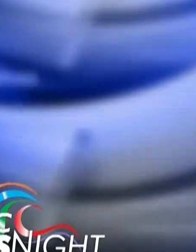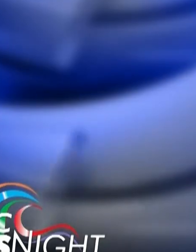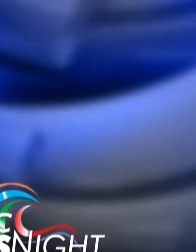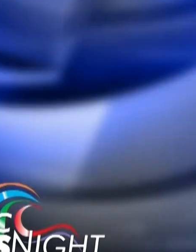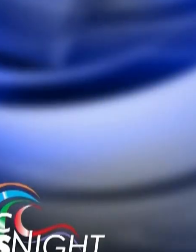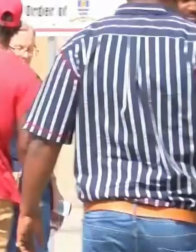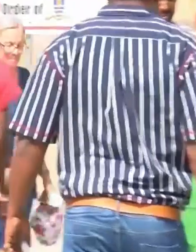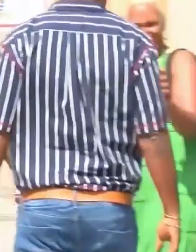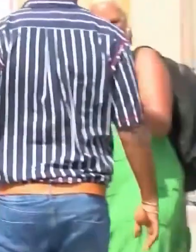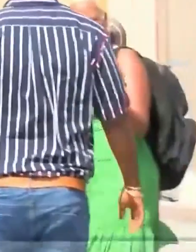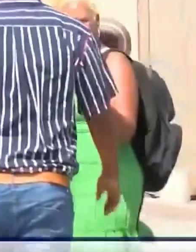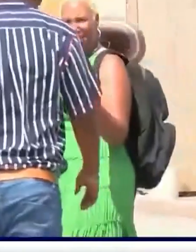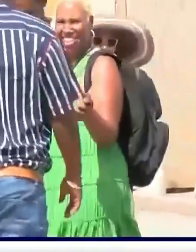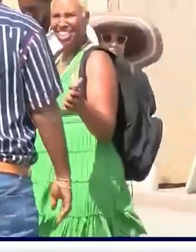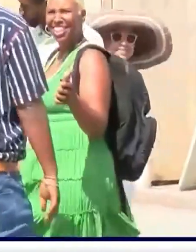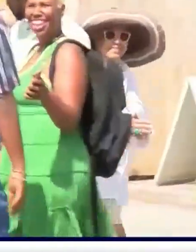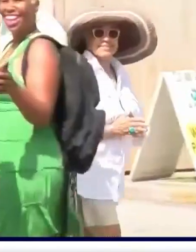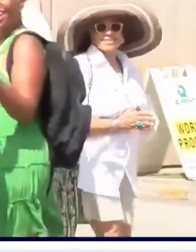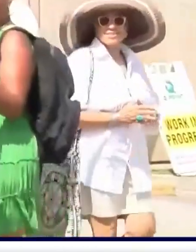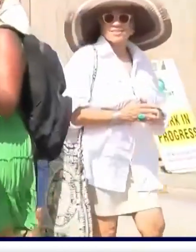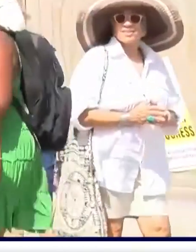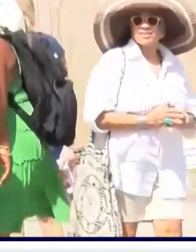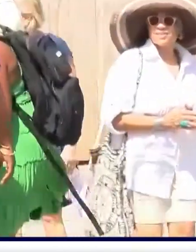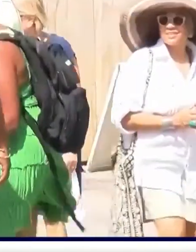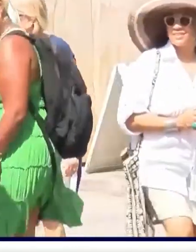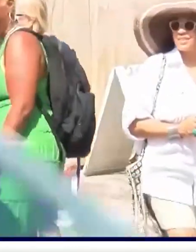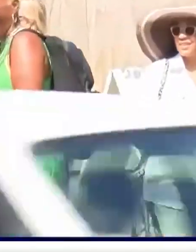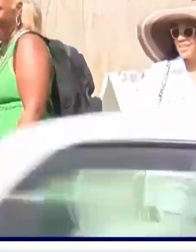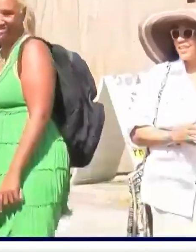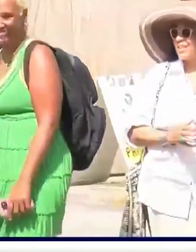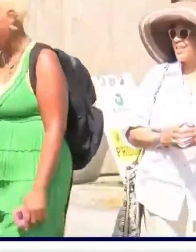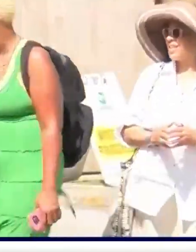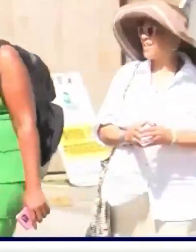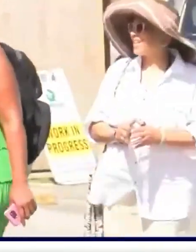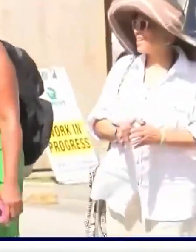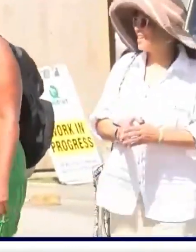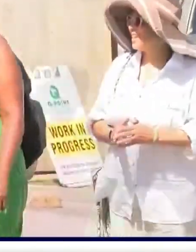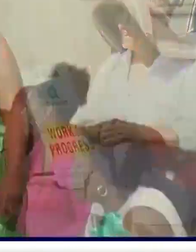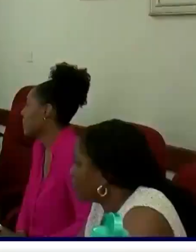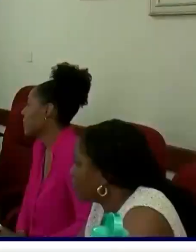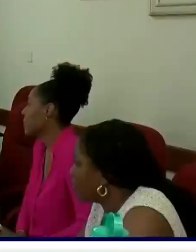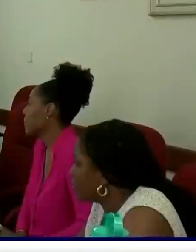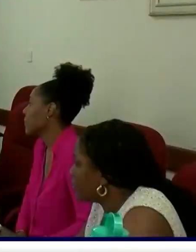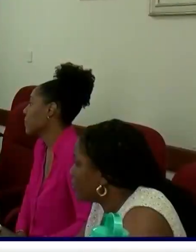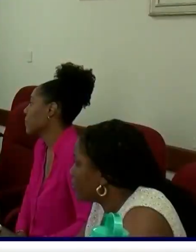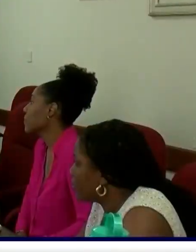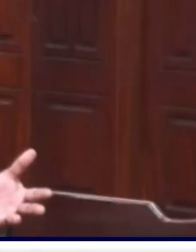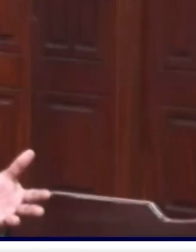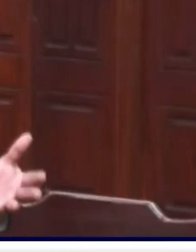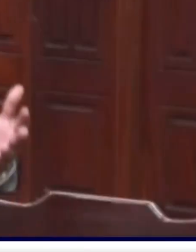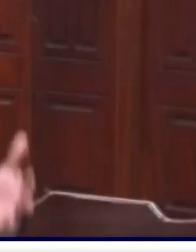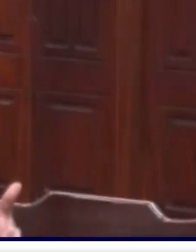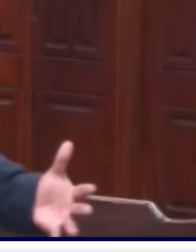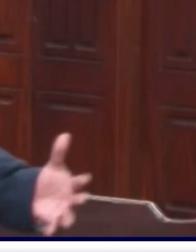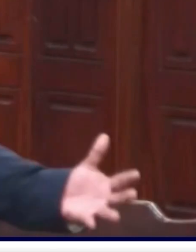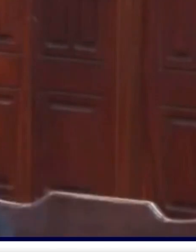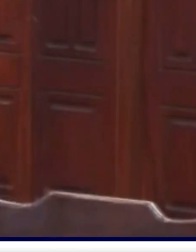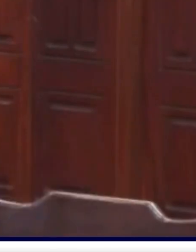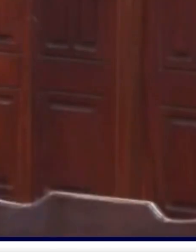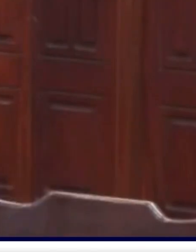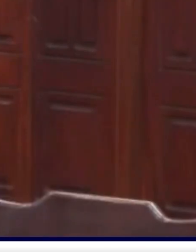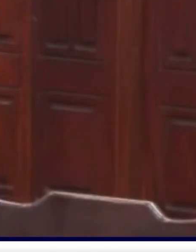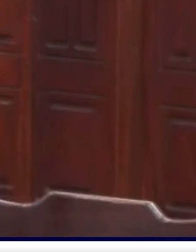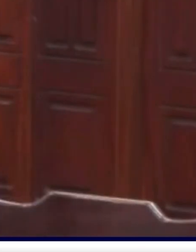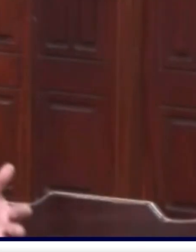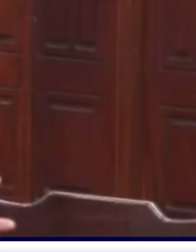In the news tonight, a strong performance expected for the upcoming winter tourist season. The Agriculture Minister seeks